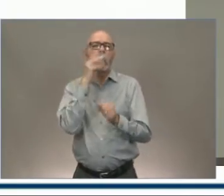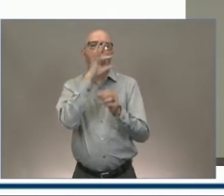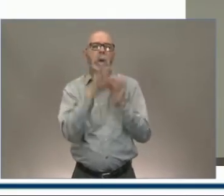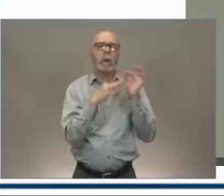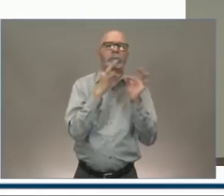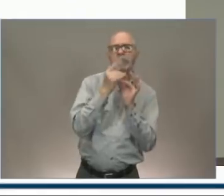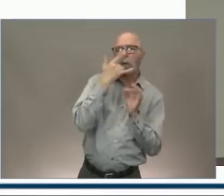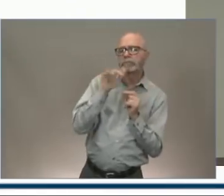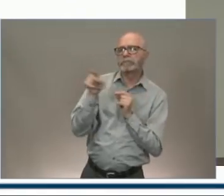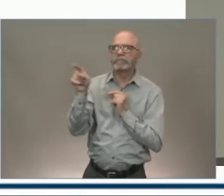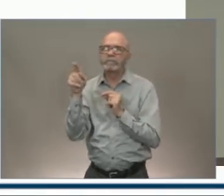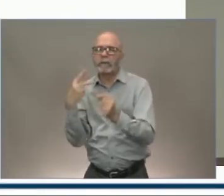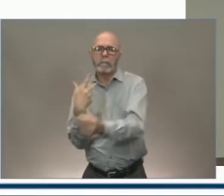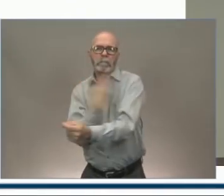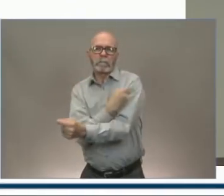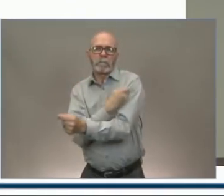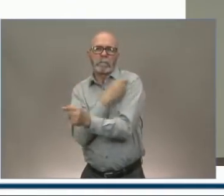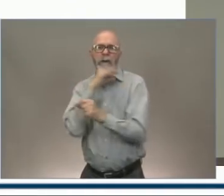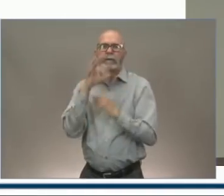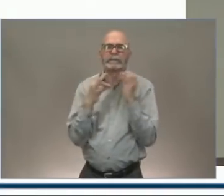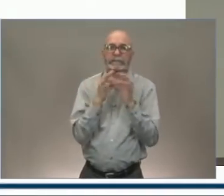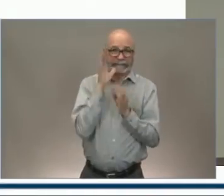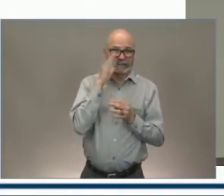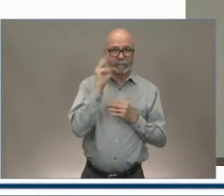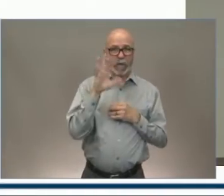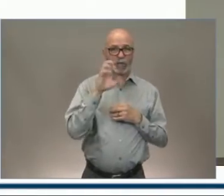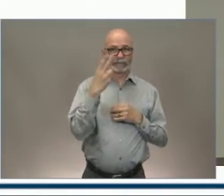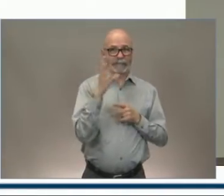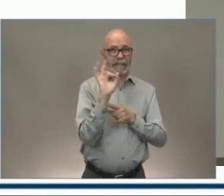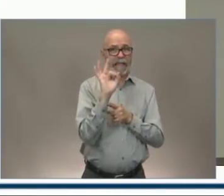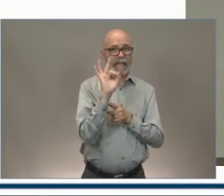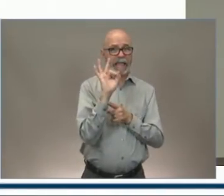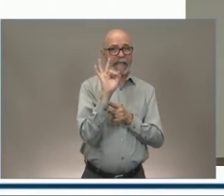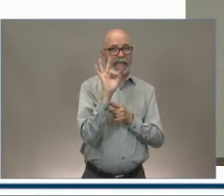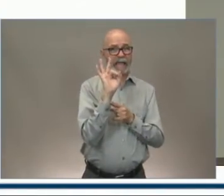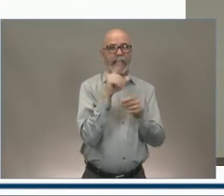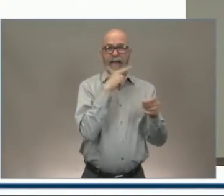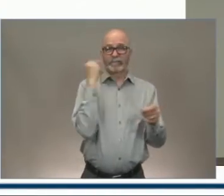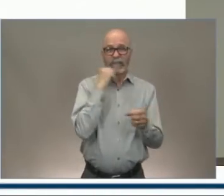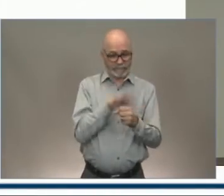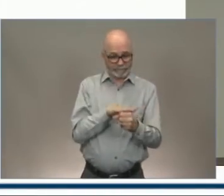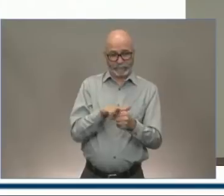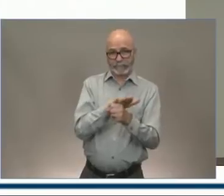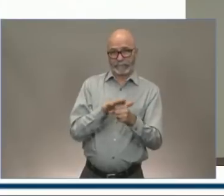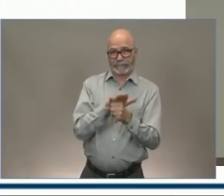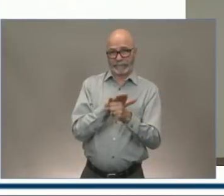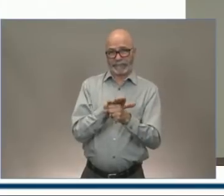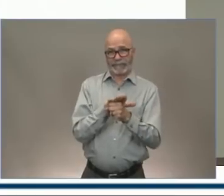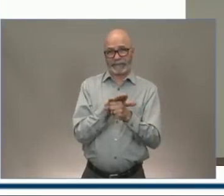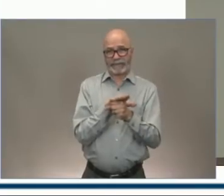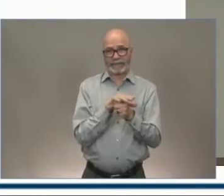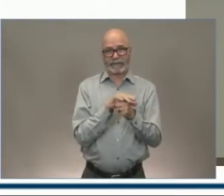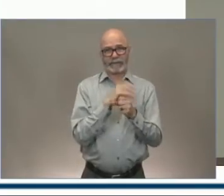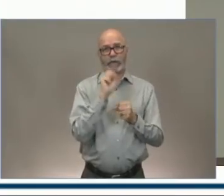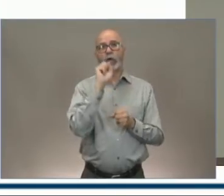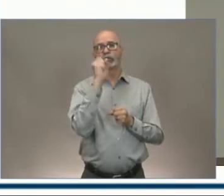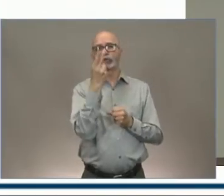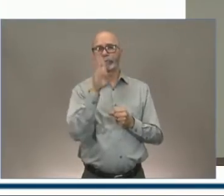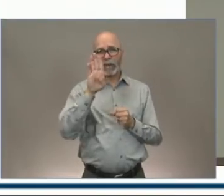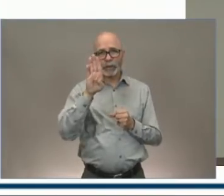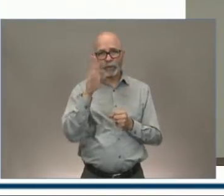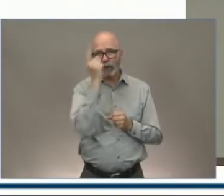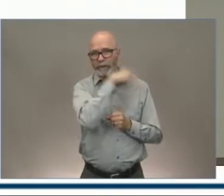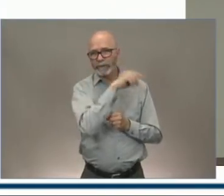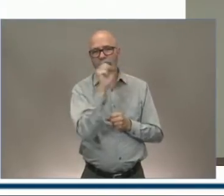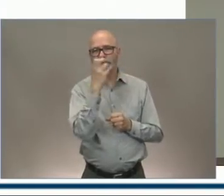clinics are March 9th in the Halifax Regional Municipality and in Shelburne, March 16th in Port Hawkesbury, and